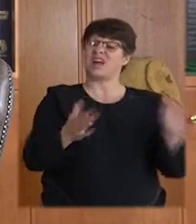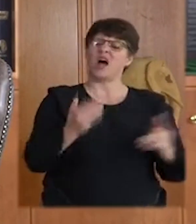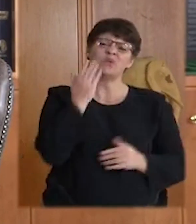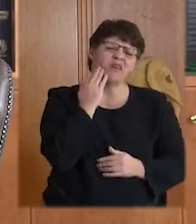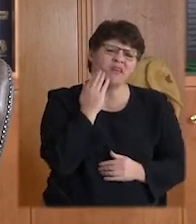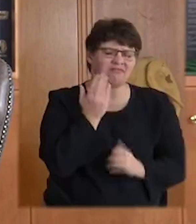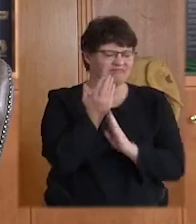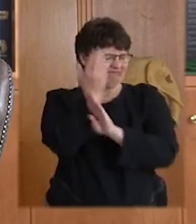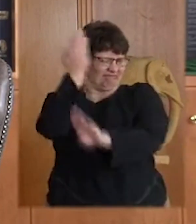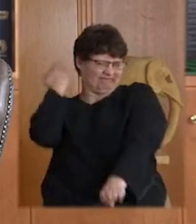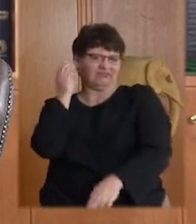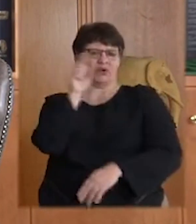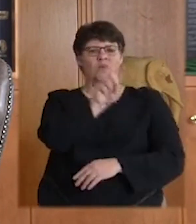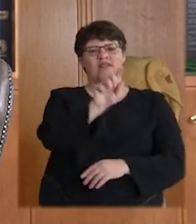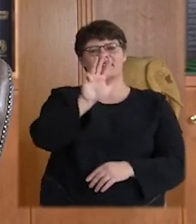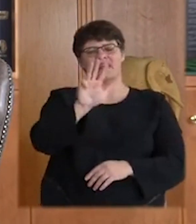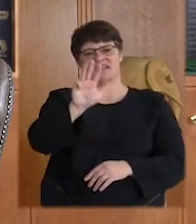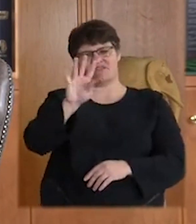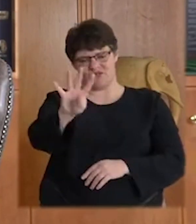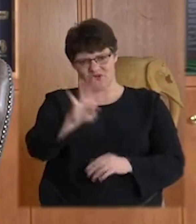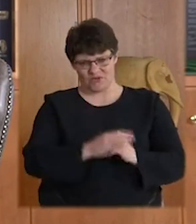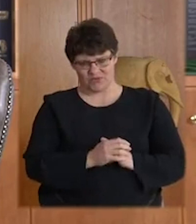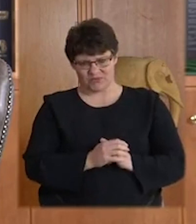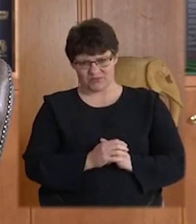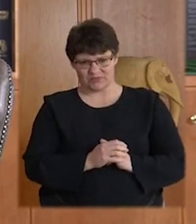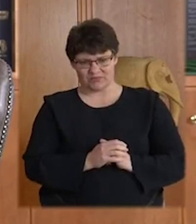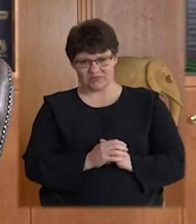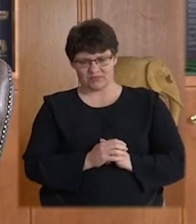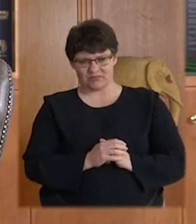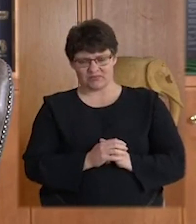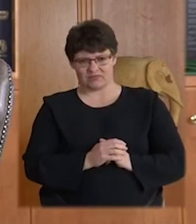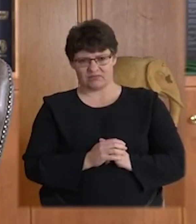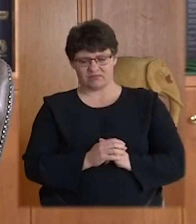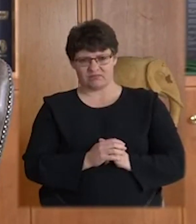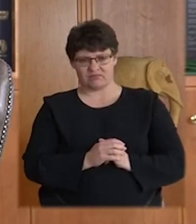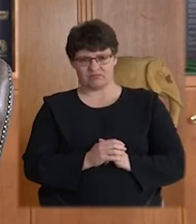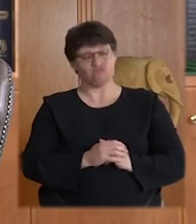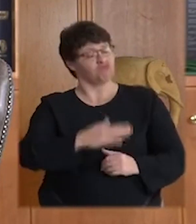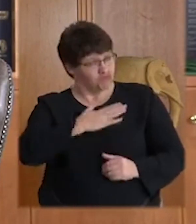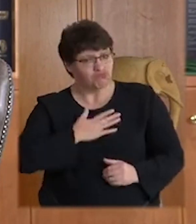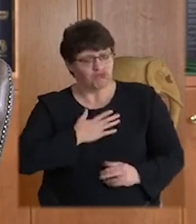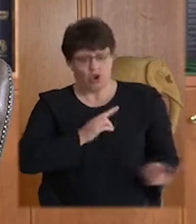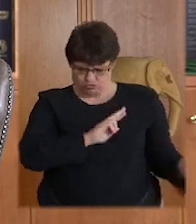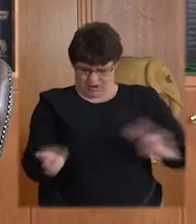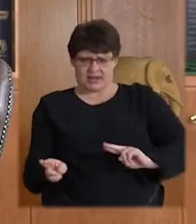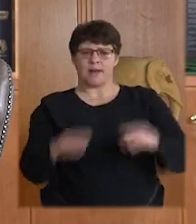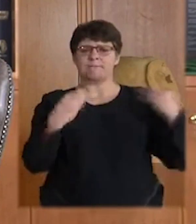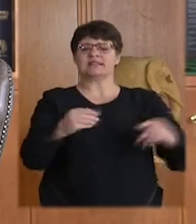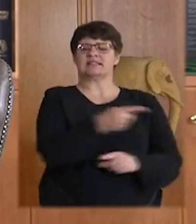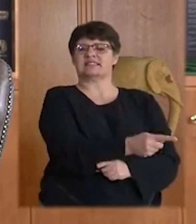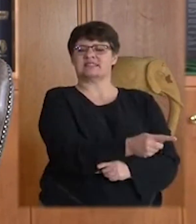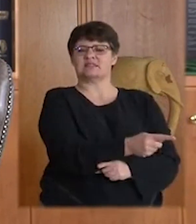1994. The business community has shown itself ready and willing to support